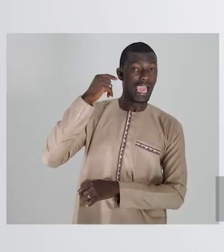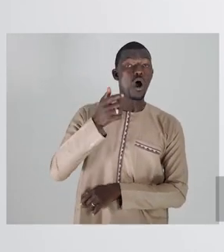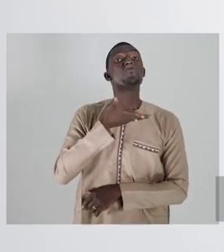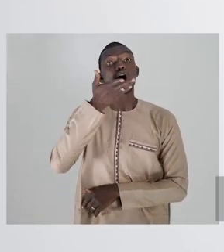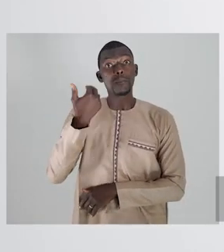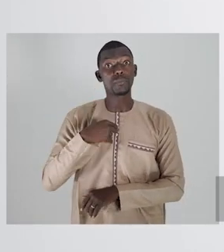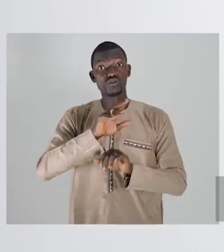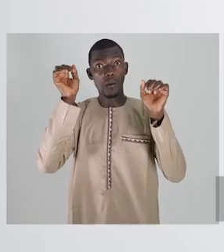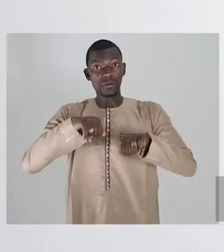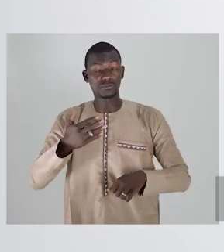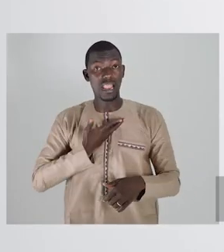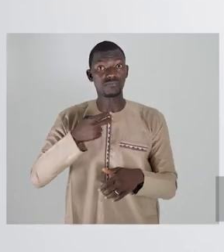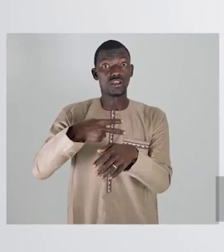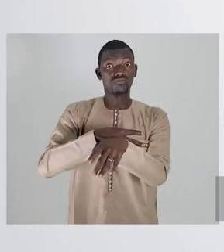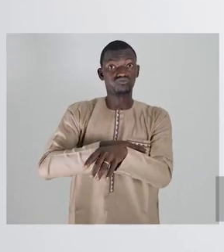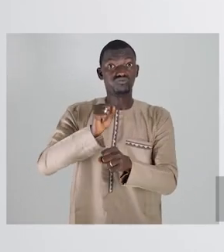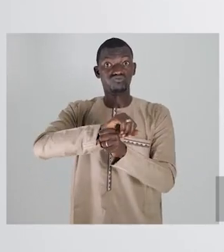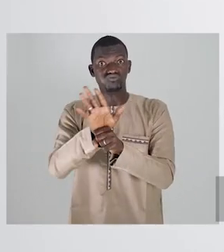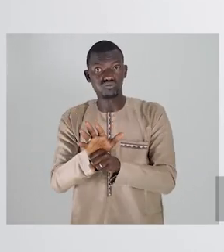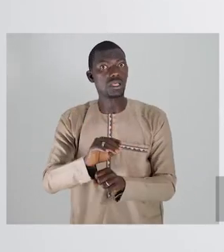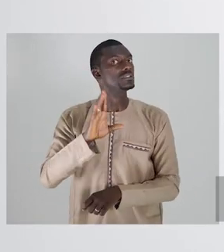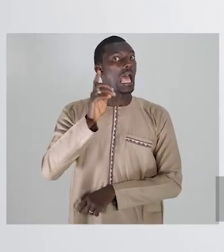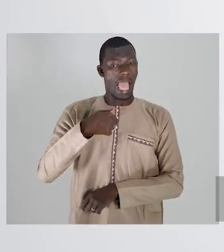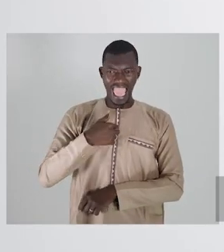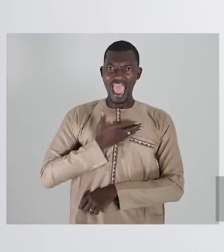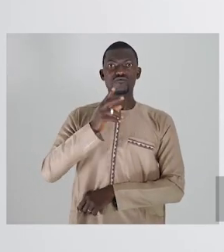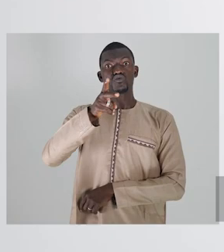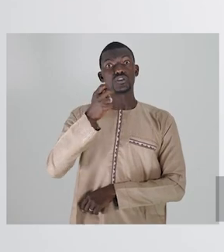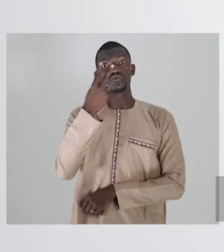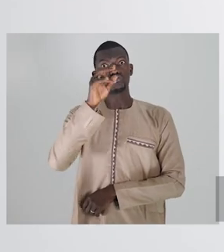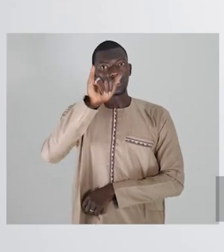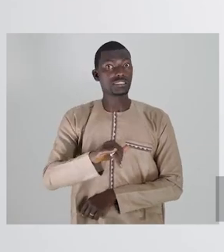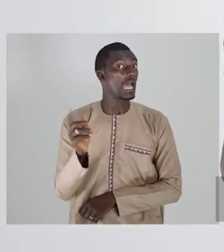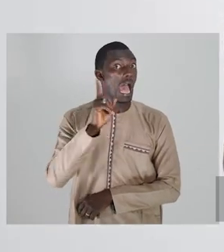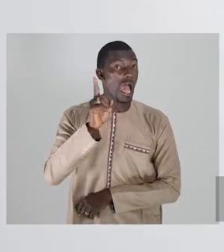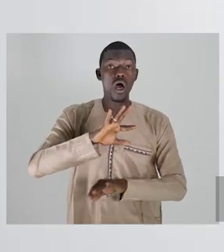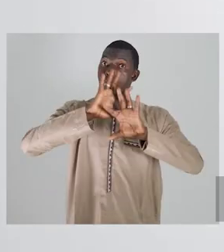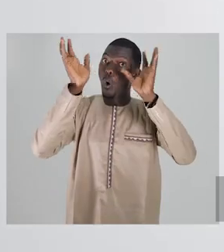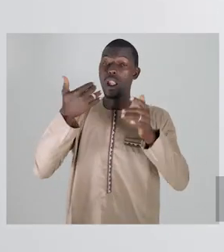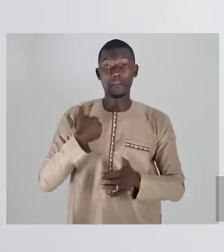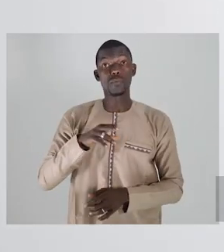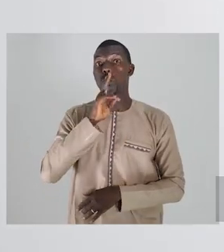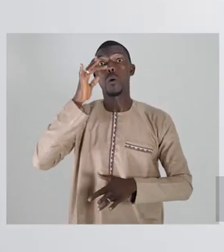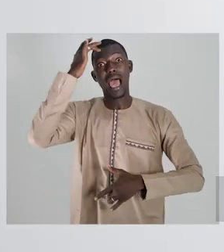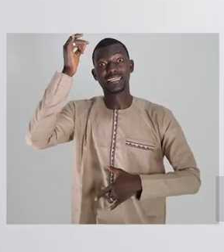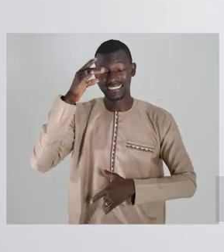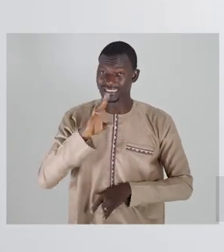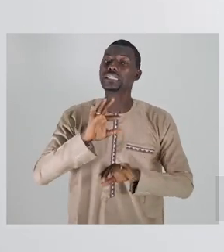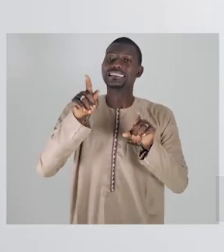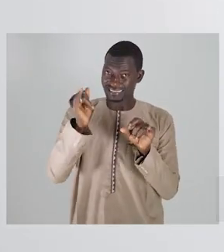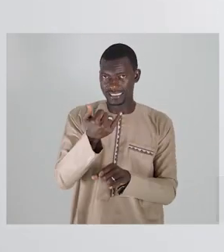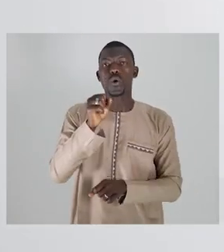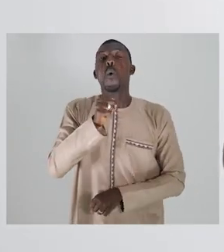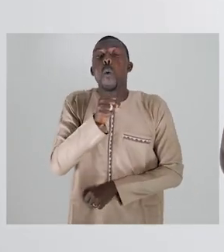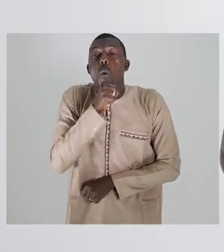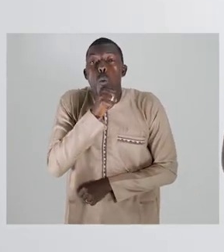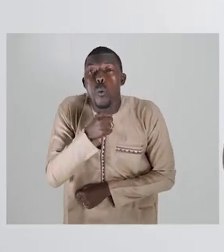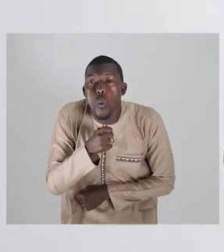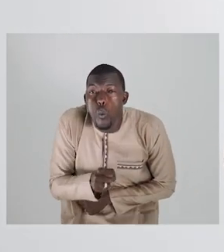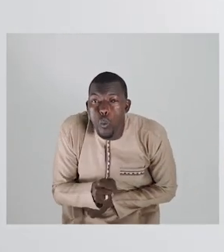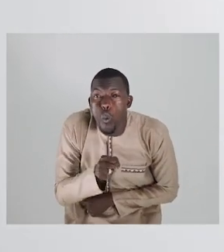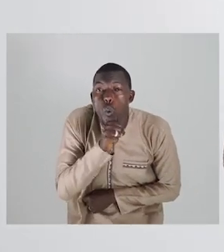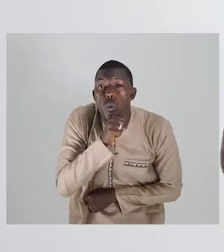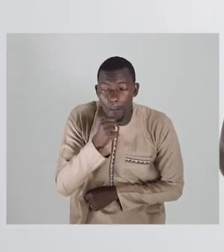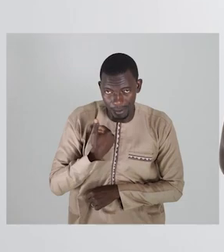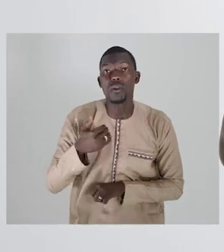saxat yaramu tang muy liw jafé jafé noki ak sonu way tamit dégga na ñu né ndaw ñi mënu ñu am jangoro